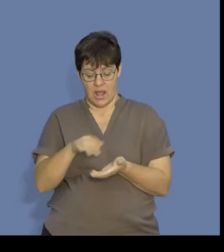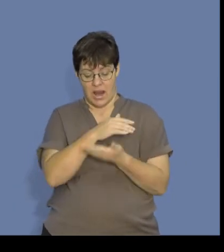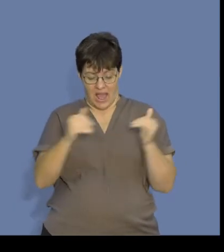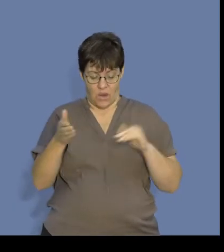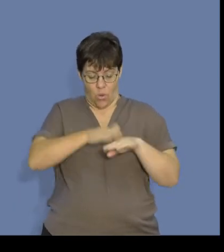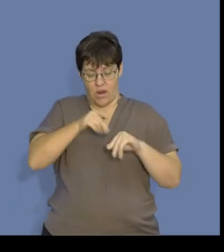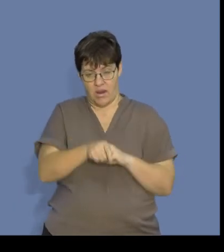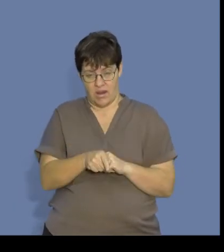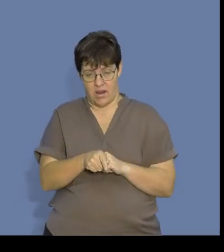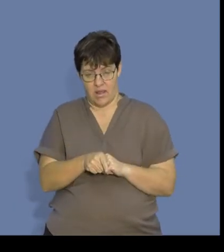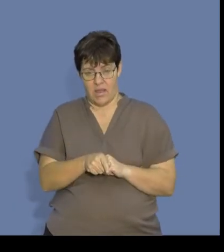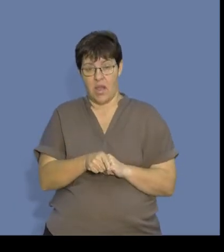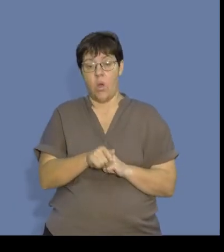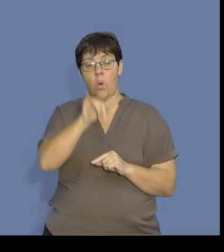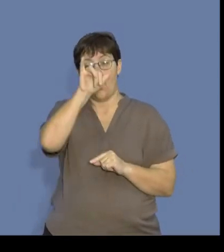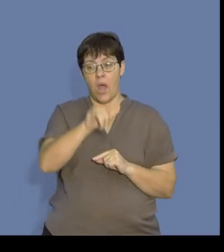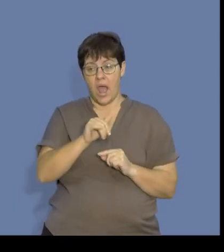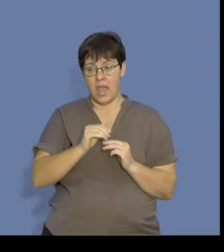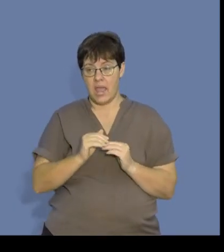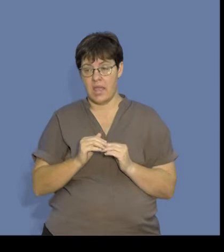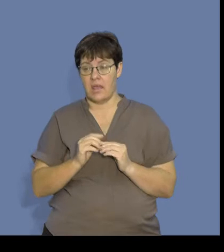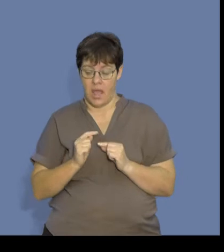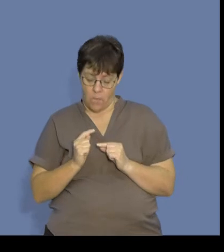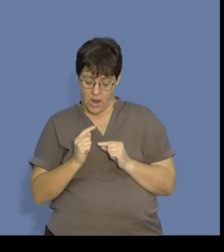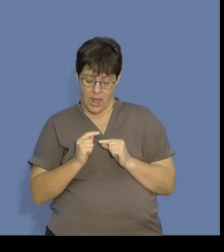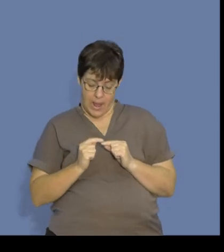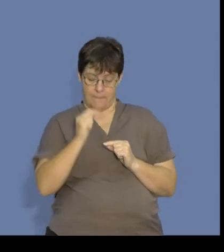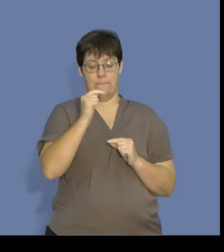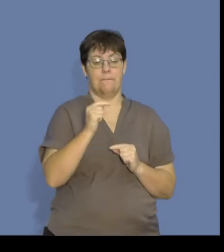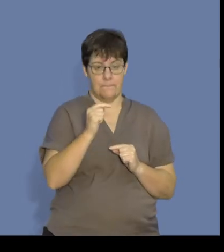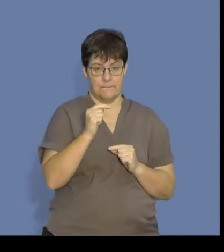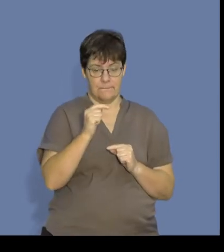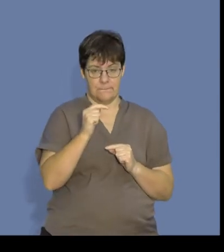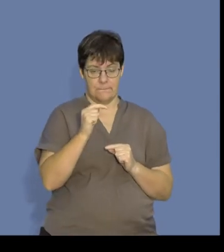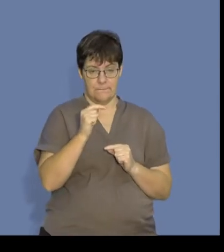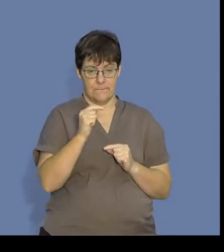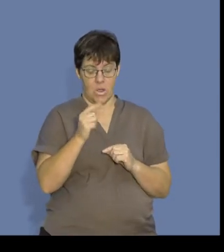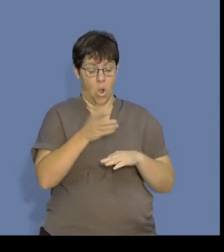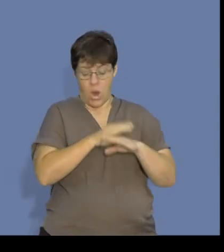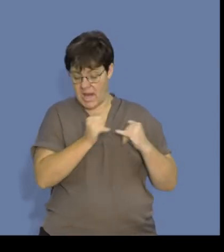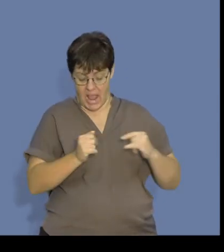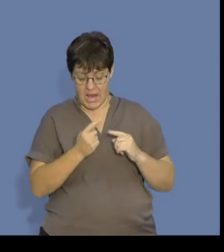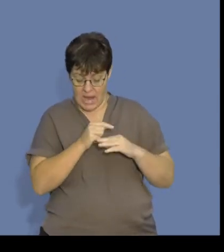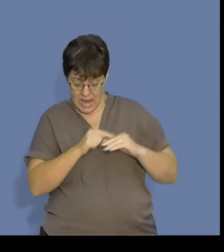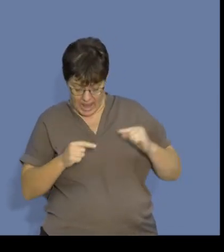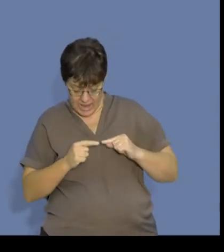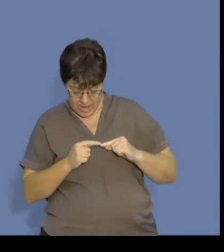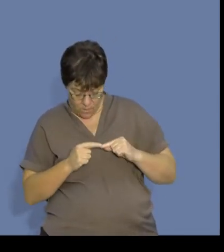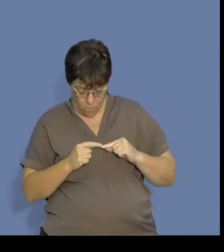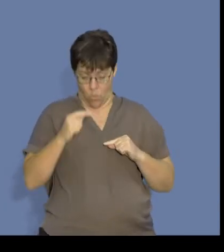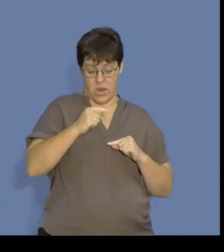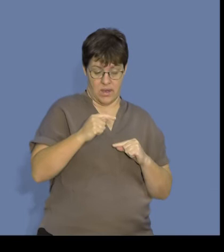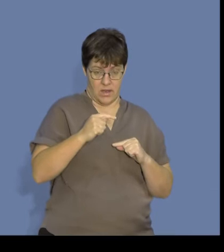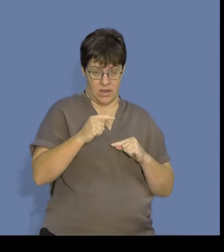the origin. The y value, you move 1 unit up from the origin. So that's how you are